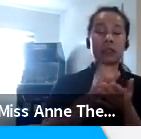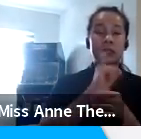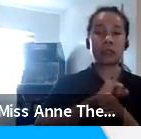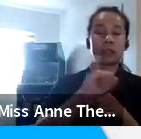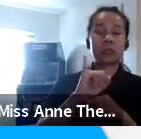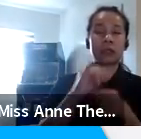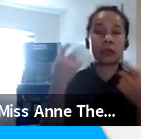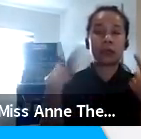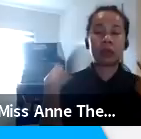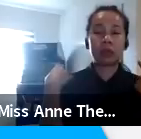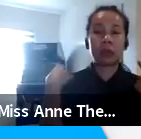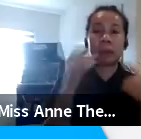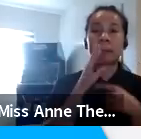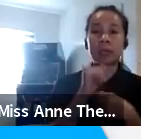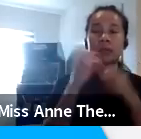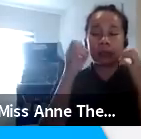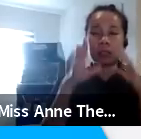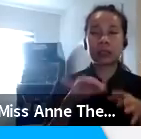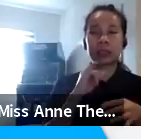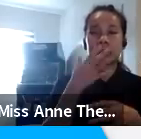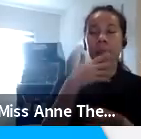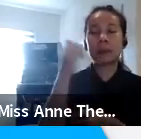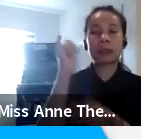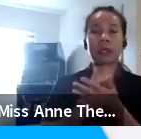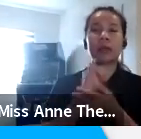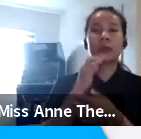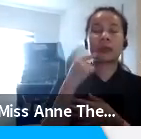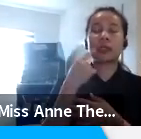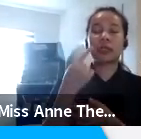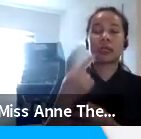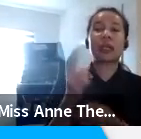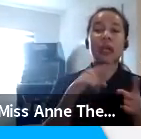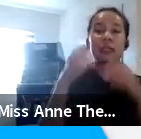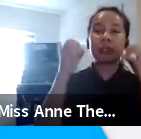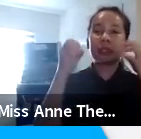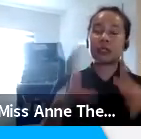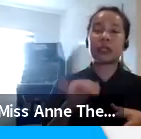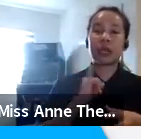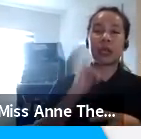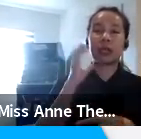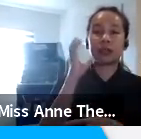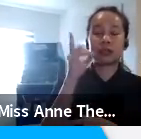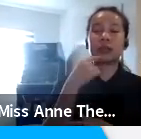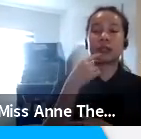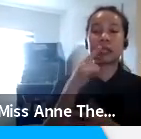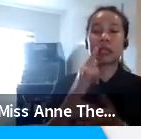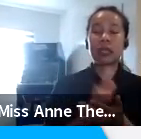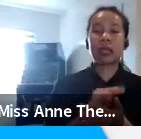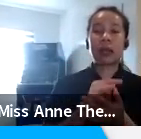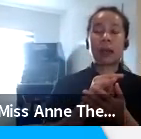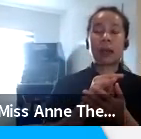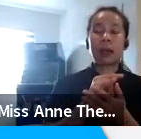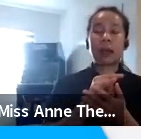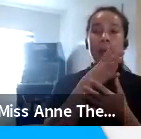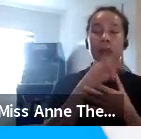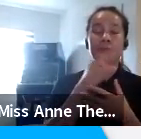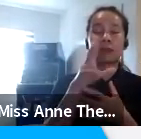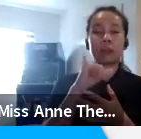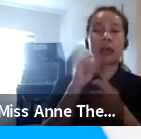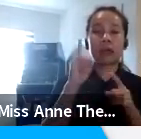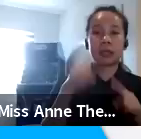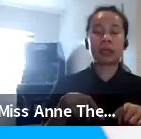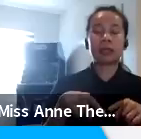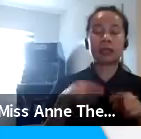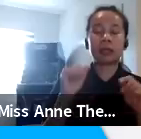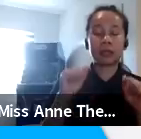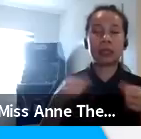Being a teacher is the best, I would say, because as a teacher, I could say that as a mother of 3, I can now give